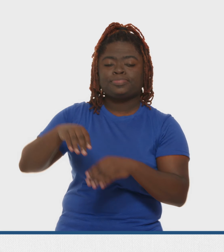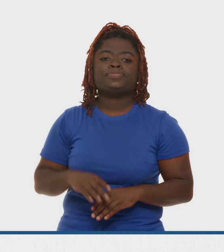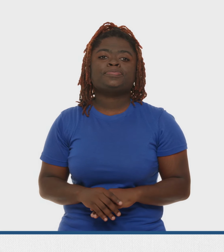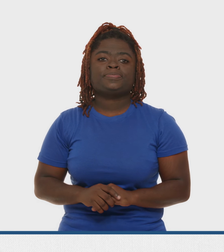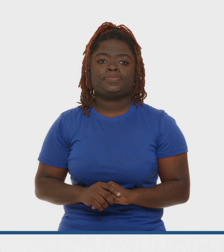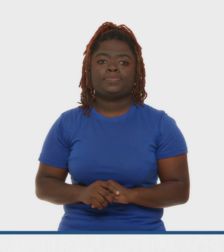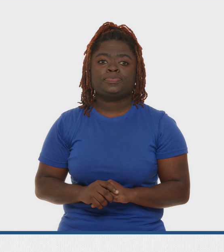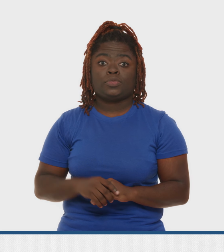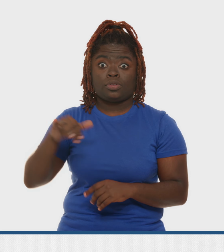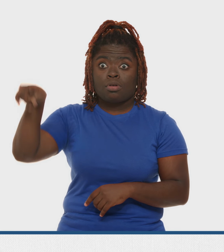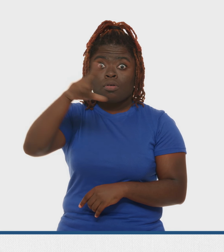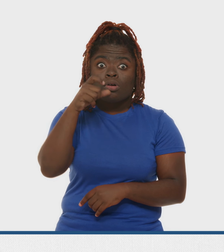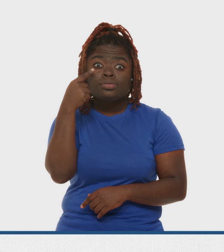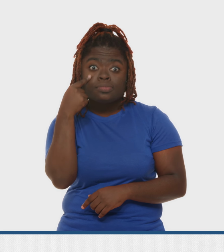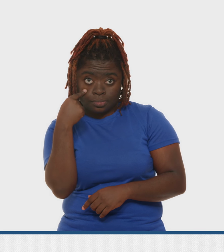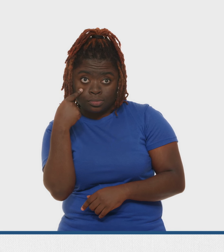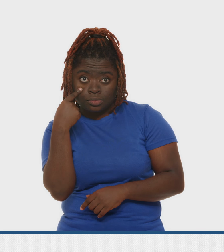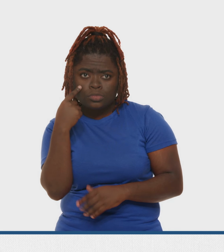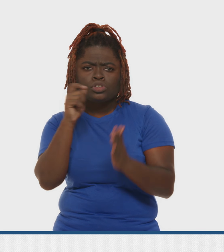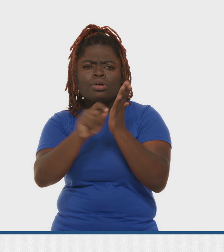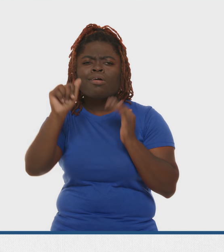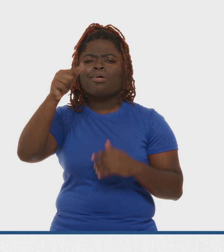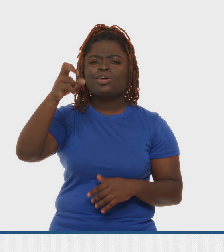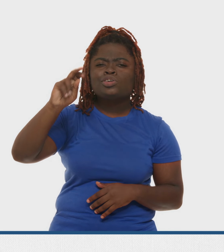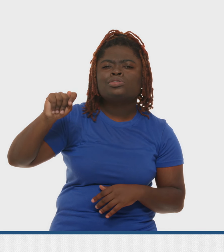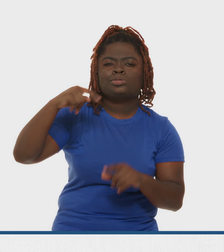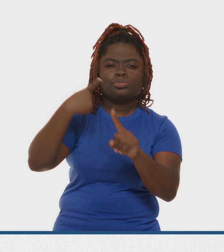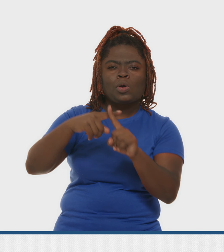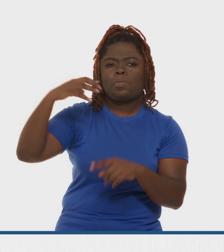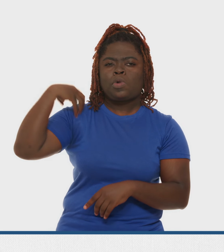is deposited into the ballot box by the presiding officer, which means